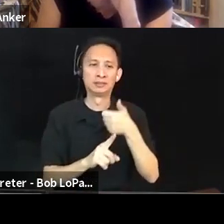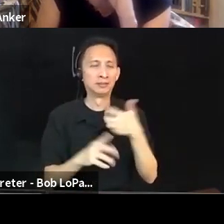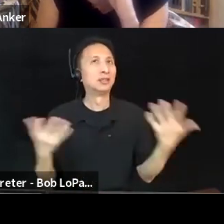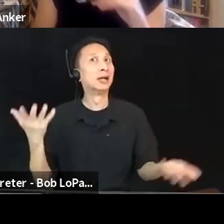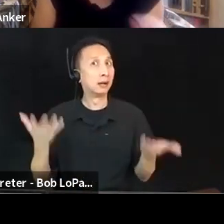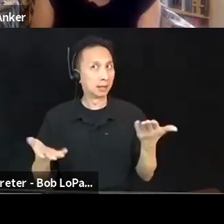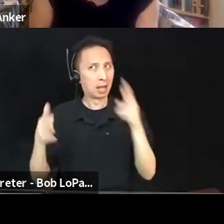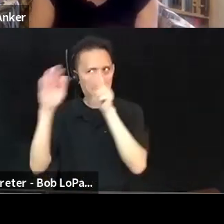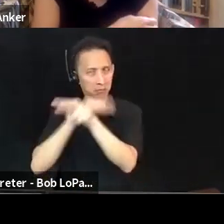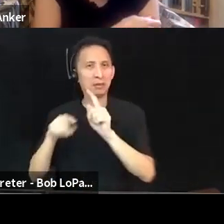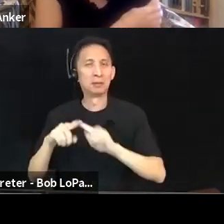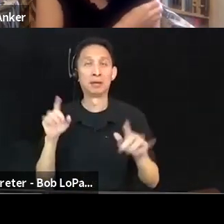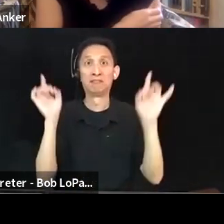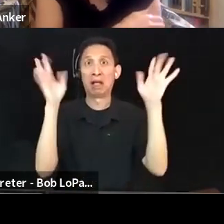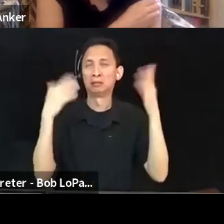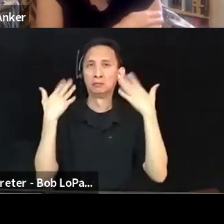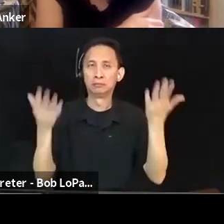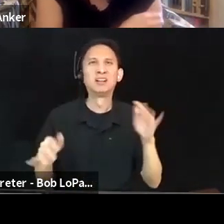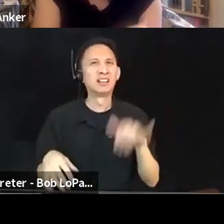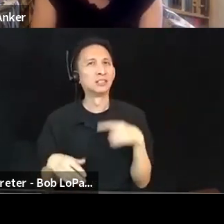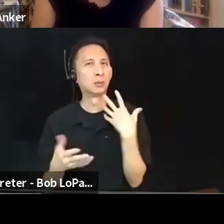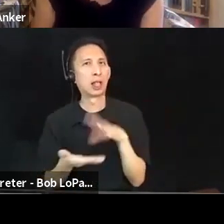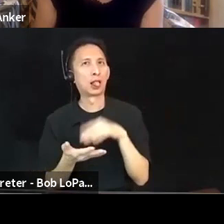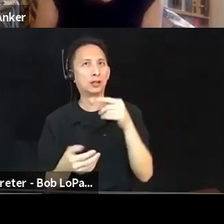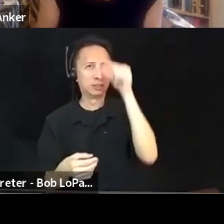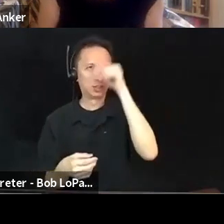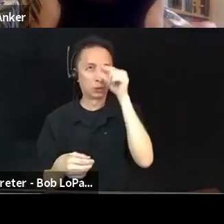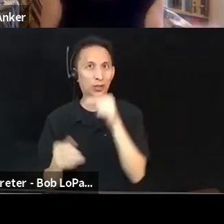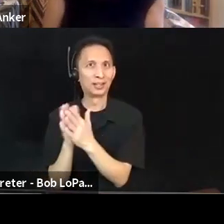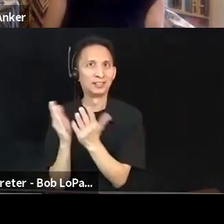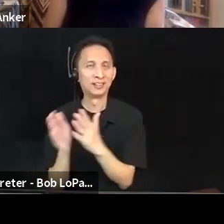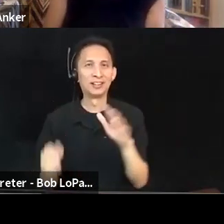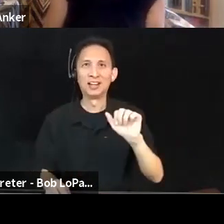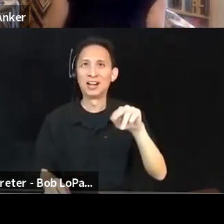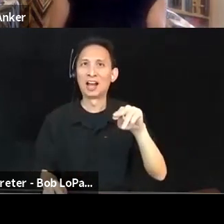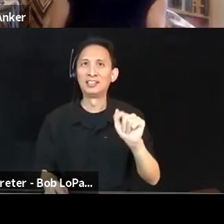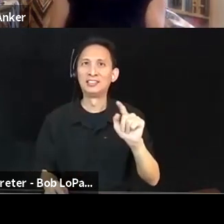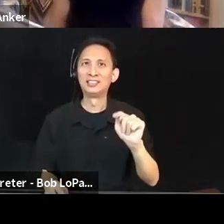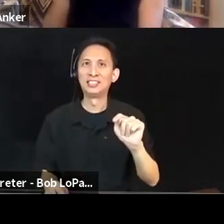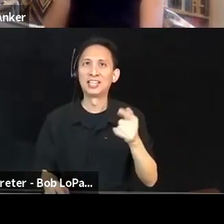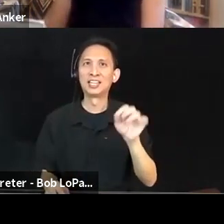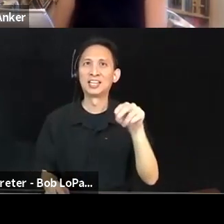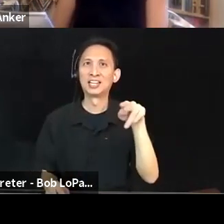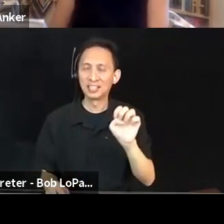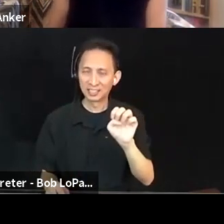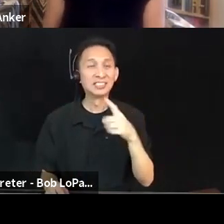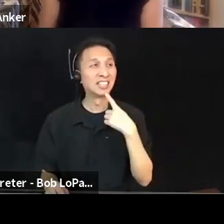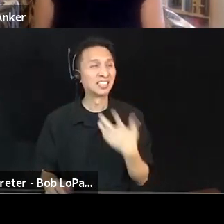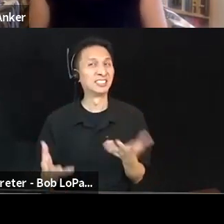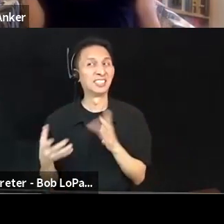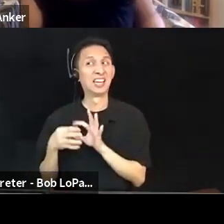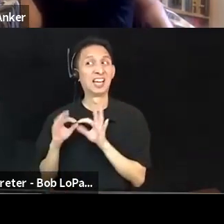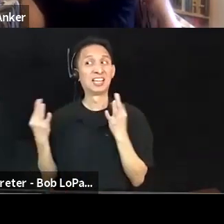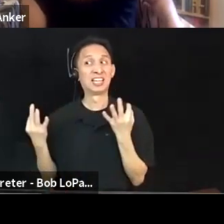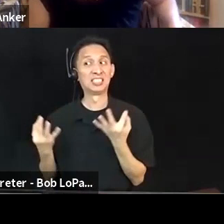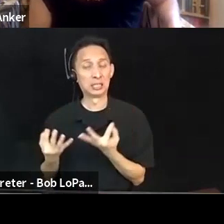no. Violence can't know where it stops. Isn't this what Antigone teaches us? That kinship tragically and perhaps